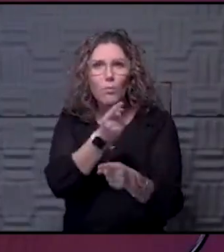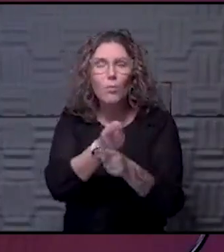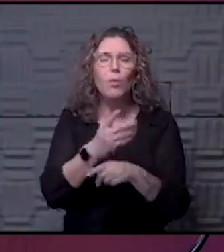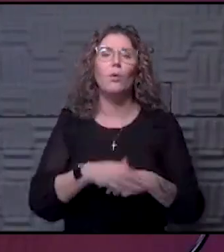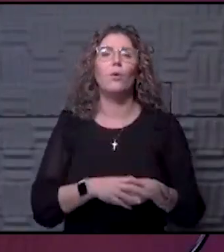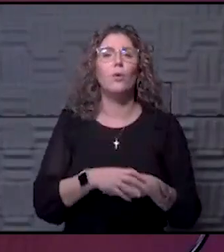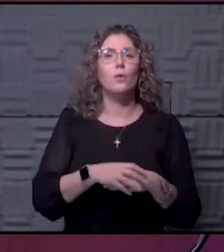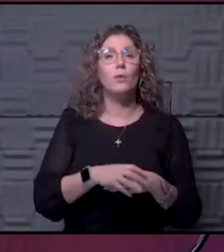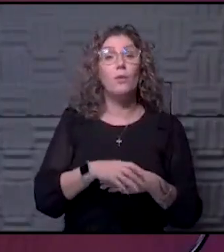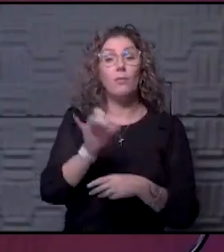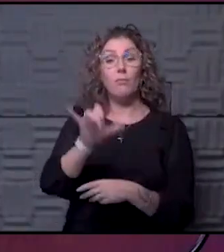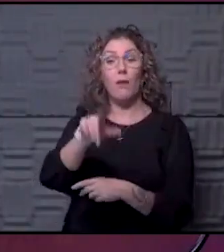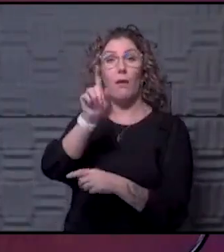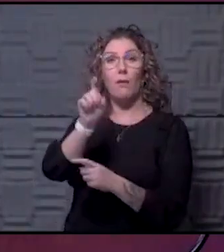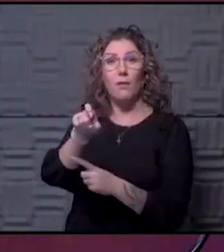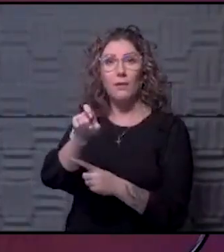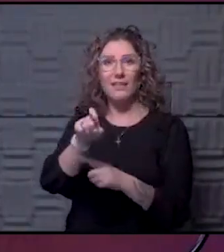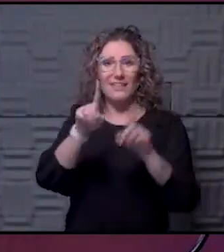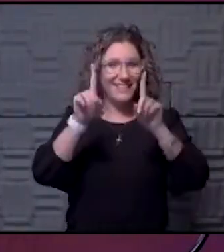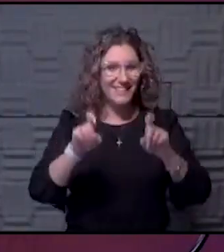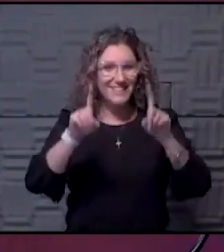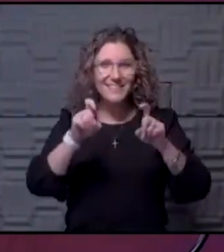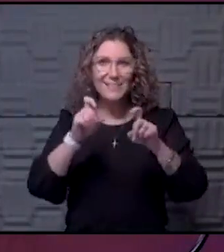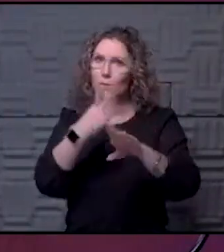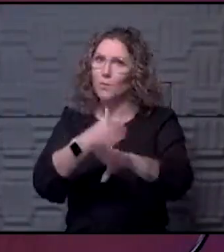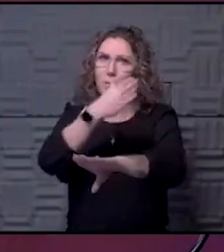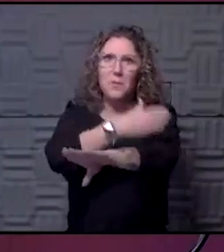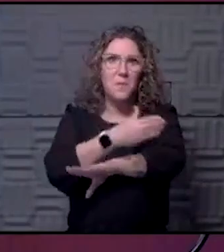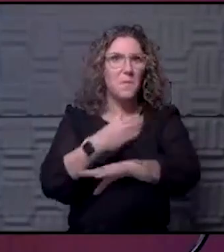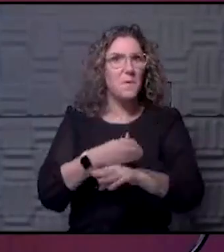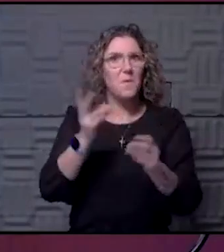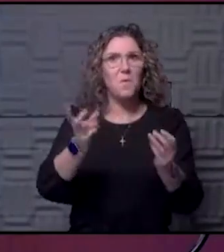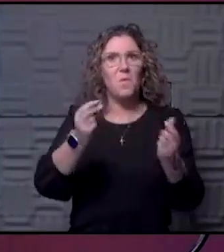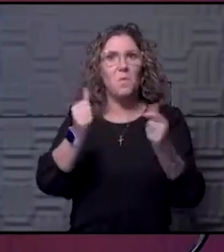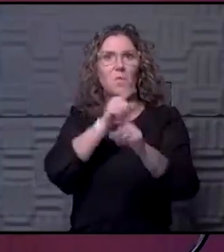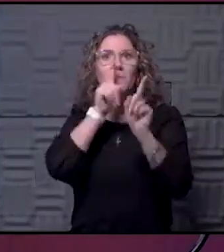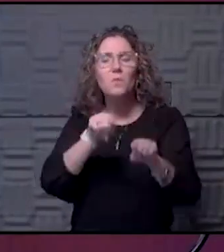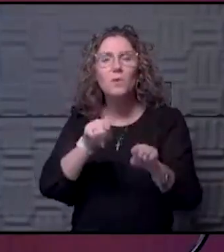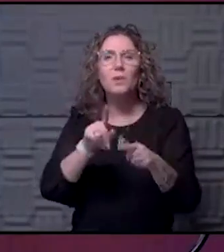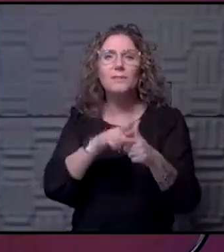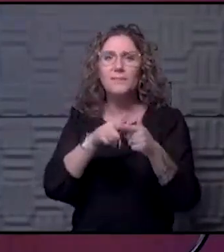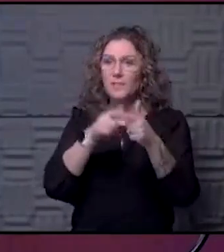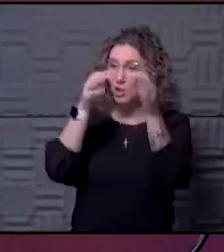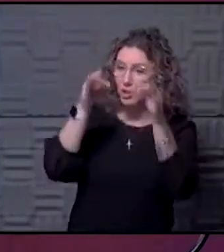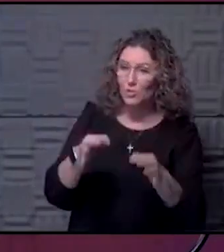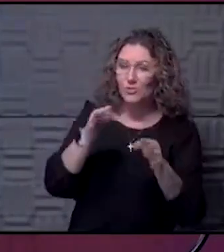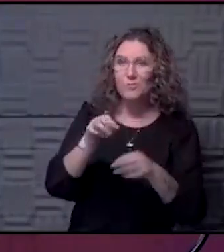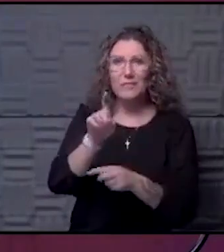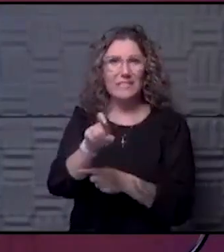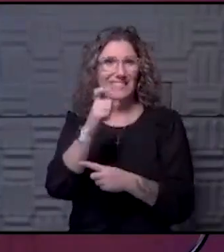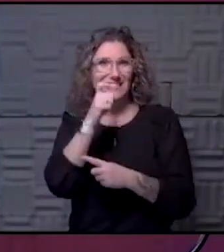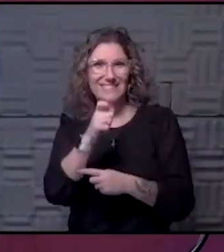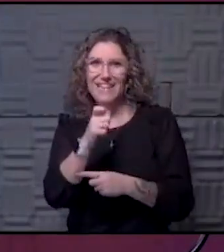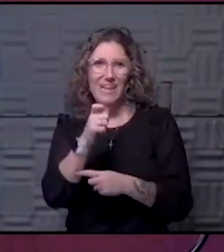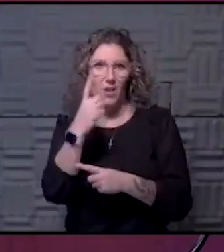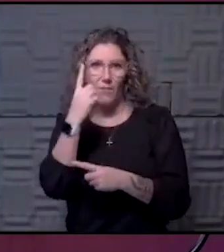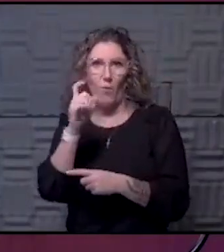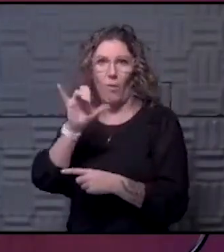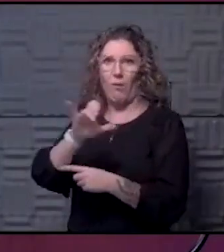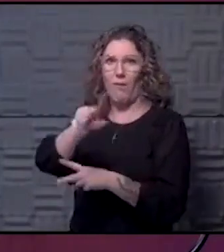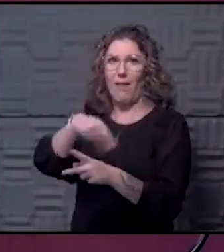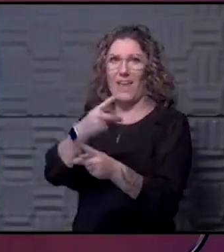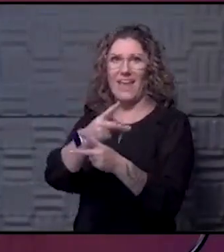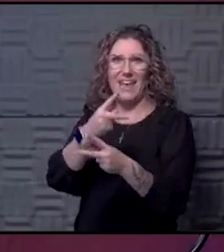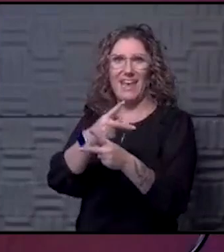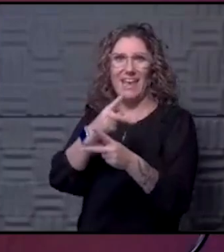that need, our testing got better, we got much quicker turnaround, and then it was determined that the need was no longer for that type of triage, it was just